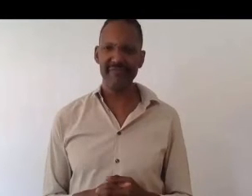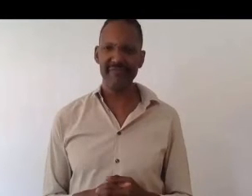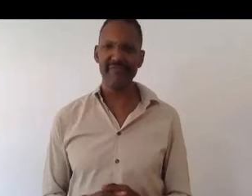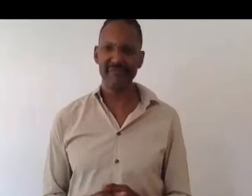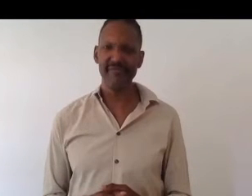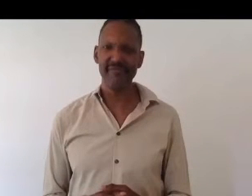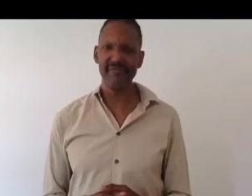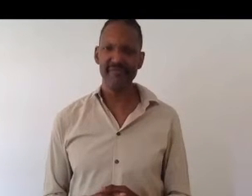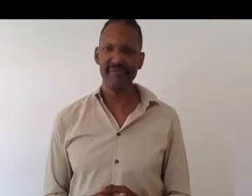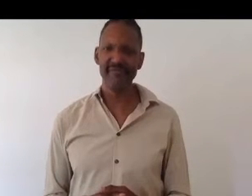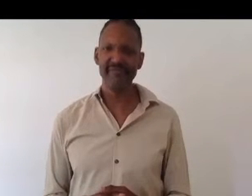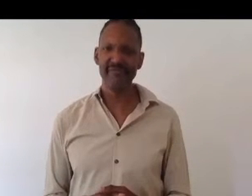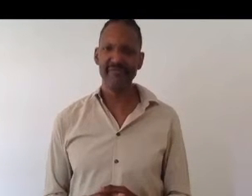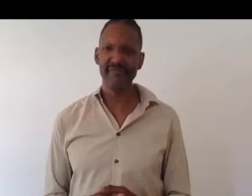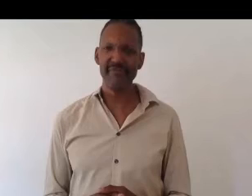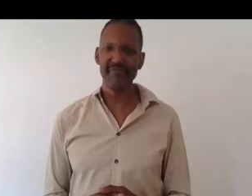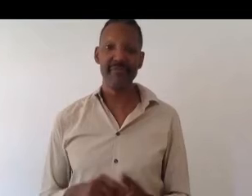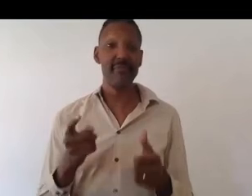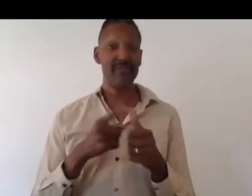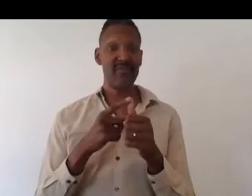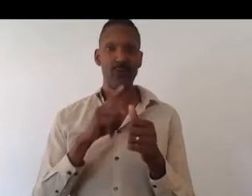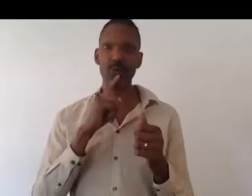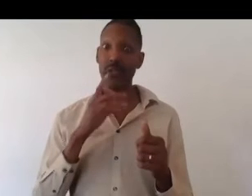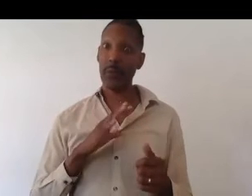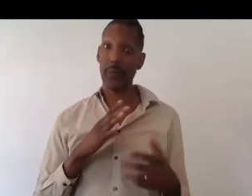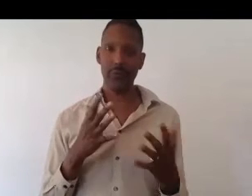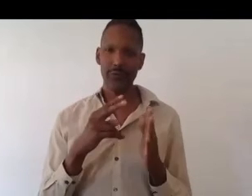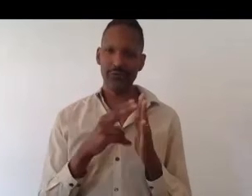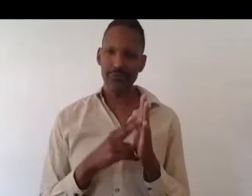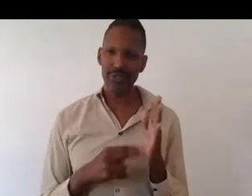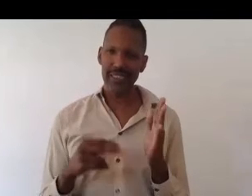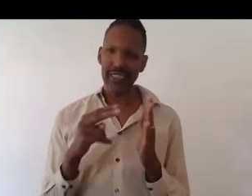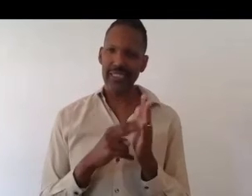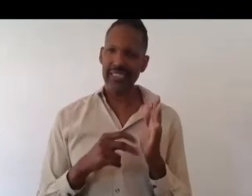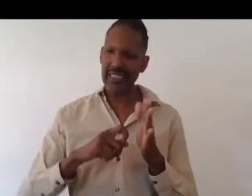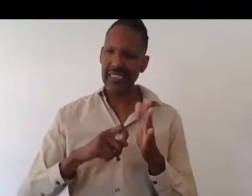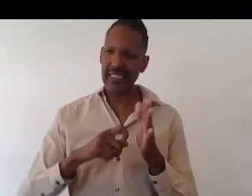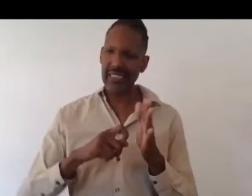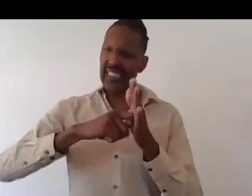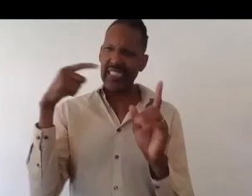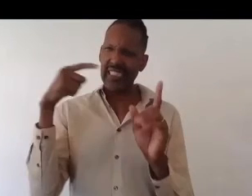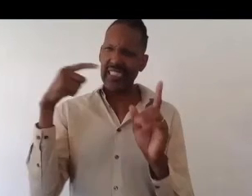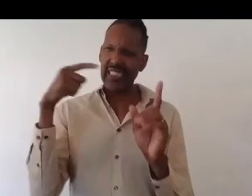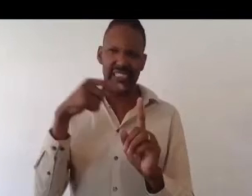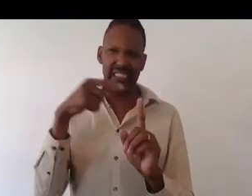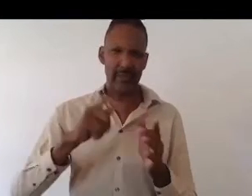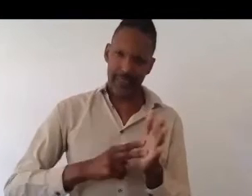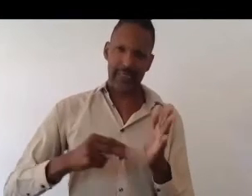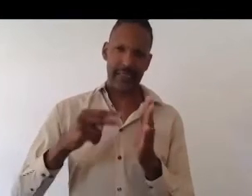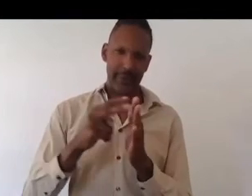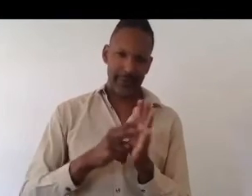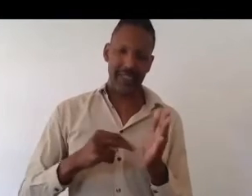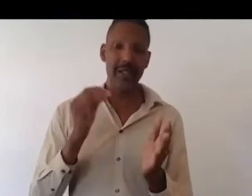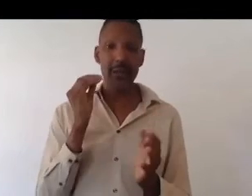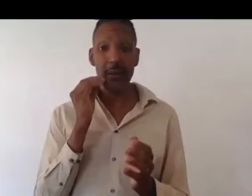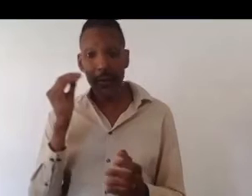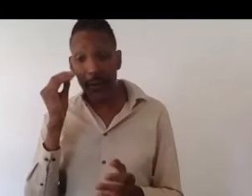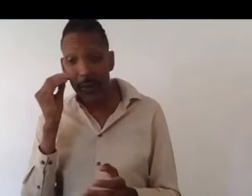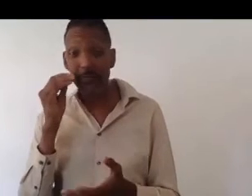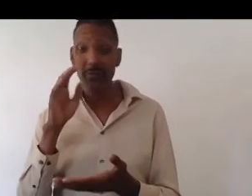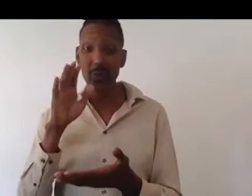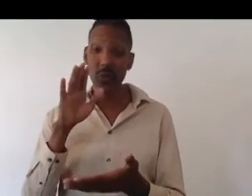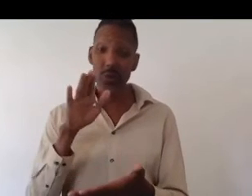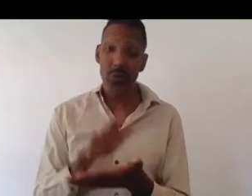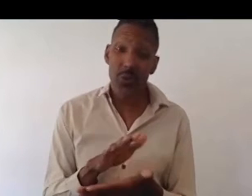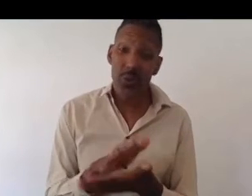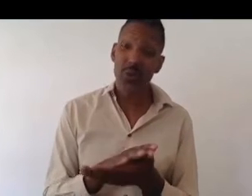So you're generally thinking about the value of reading to young children. We have books in our classrooms, in our